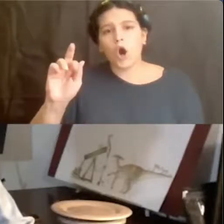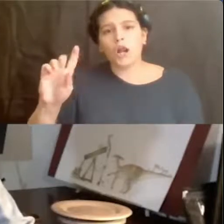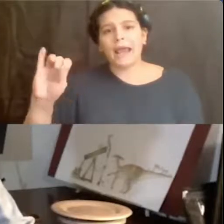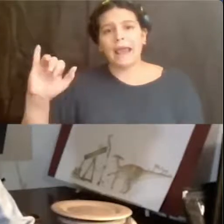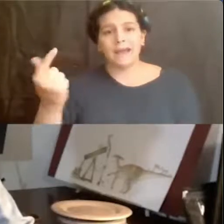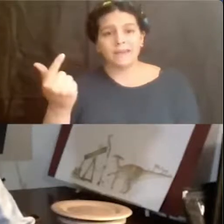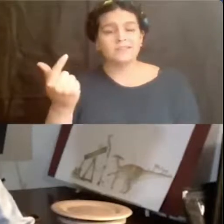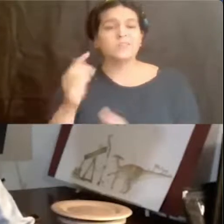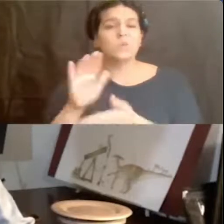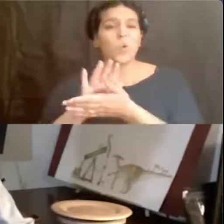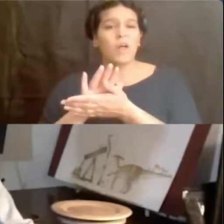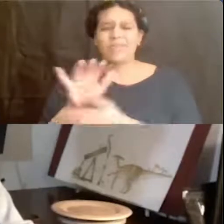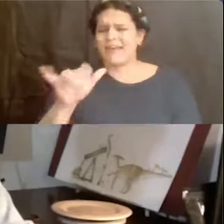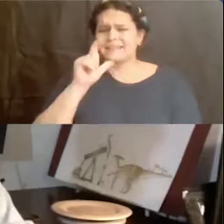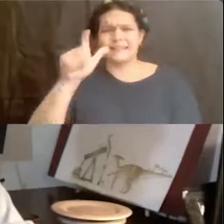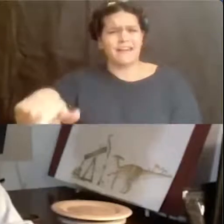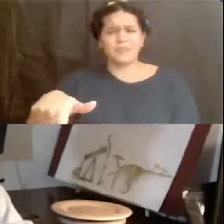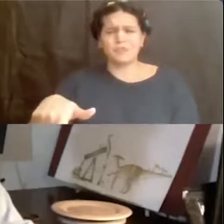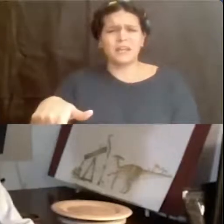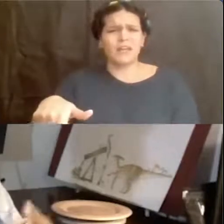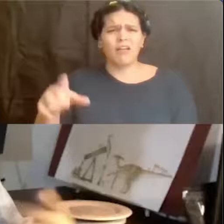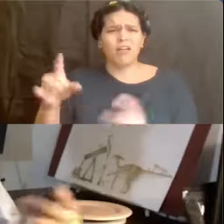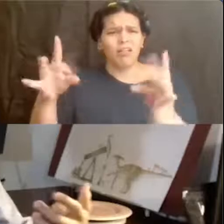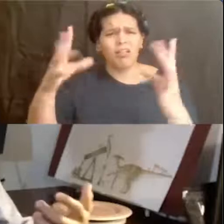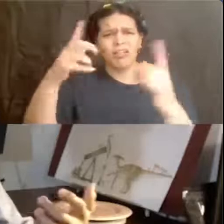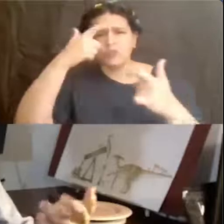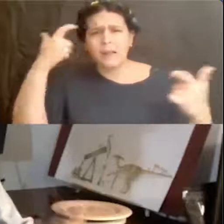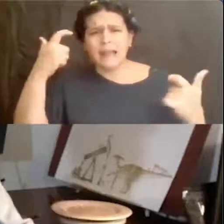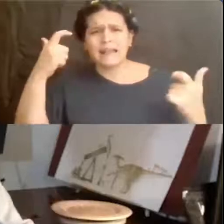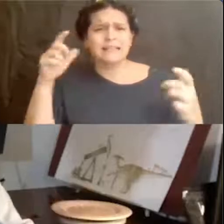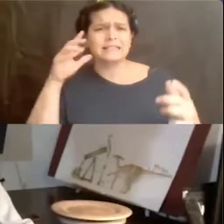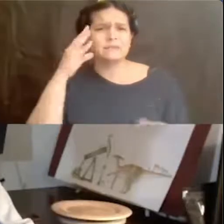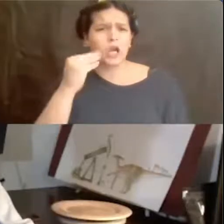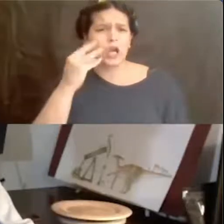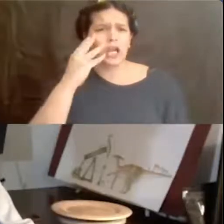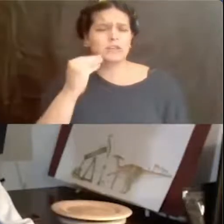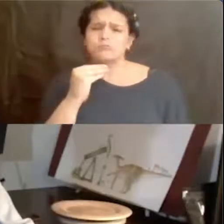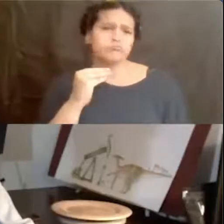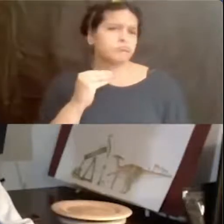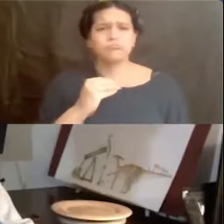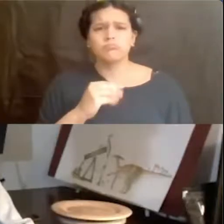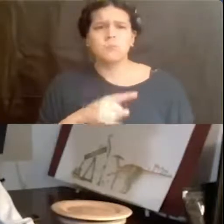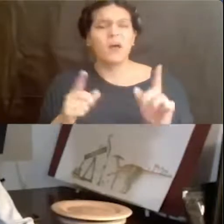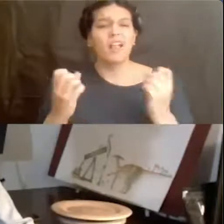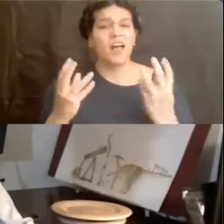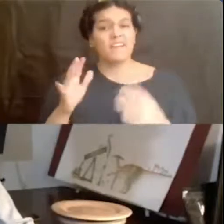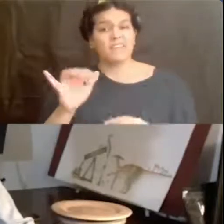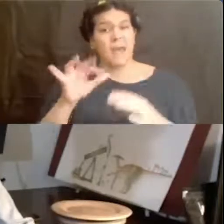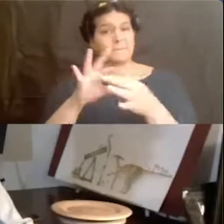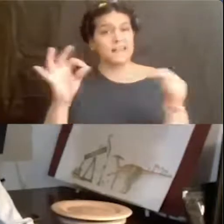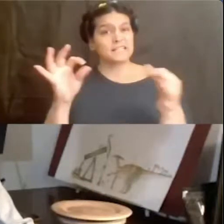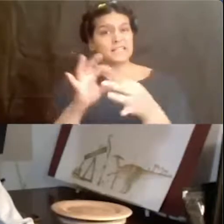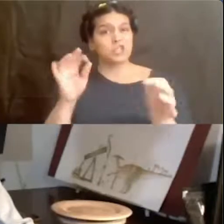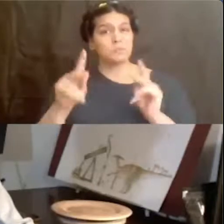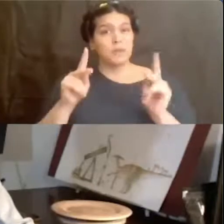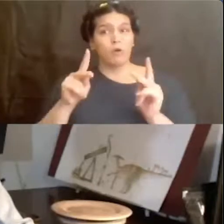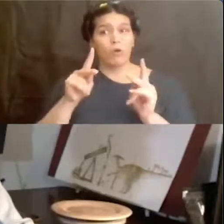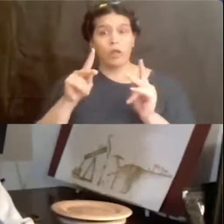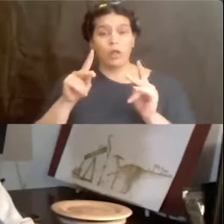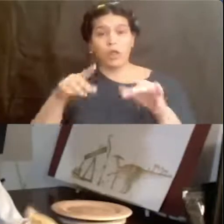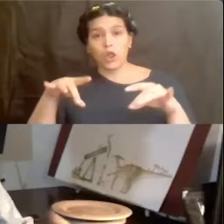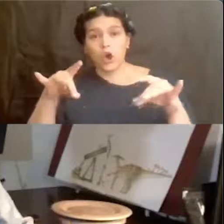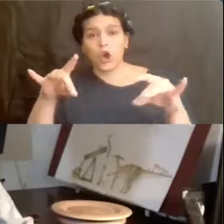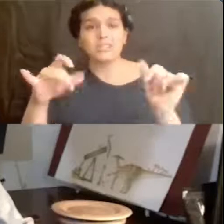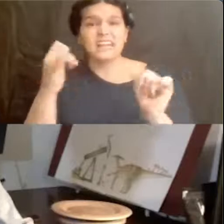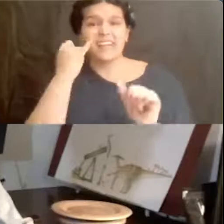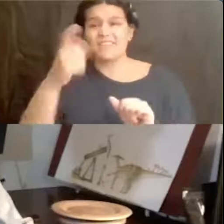have to be a traumatic experience either. But I think a lot of the message that a lot of people learned, even if they